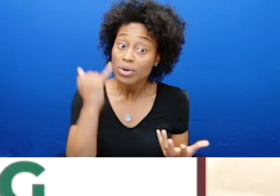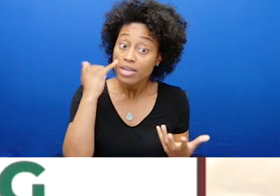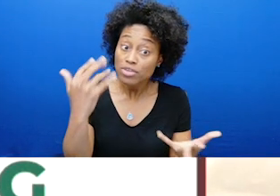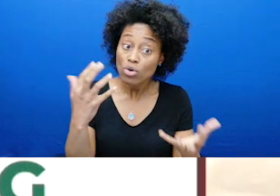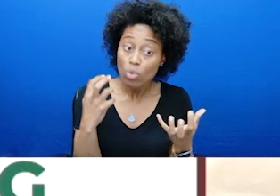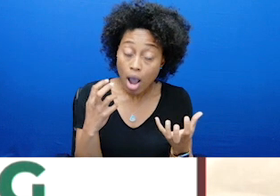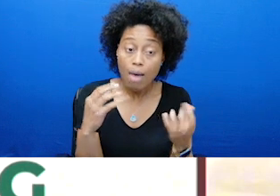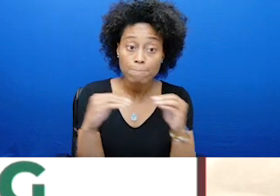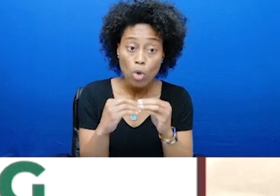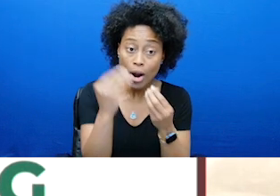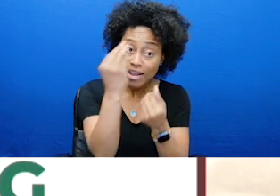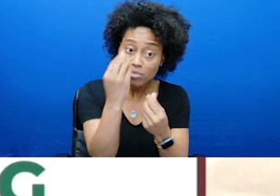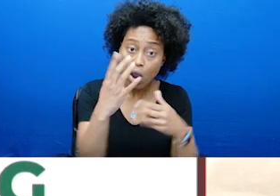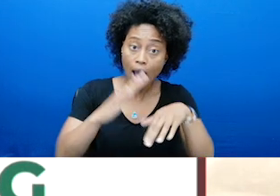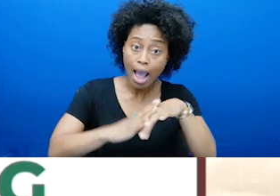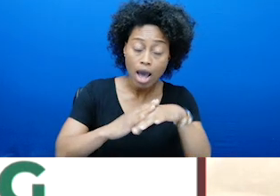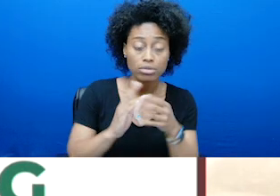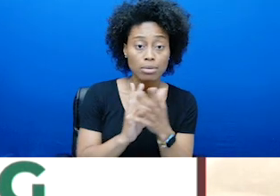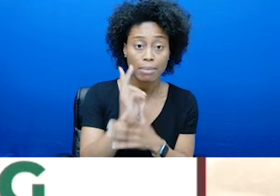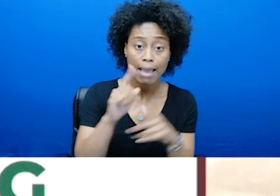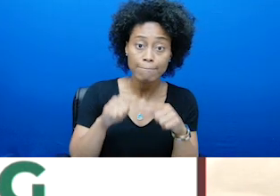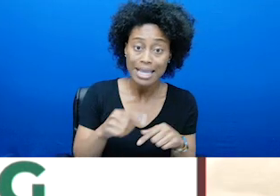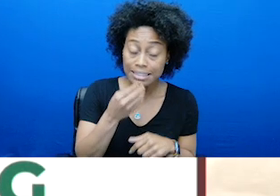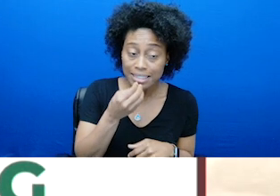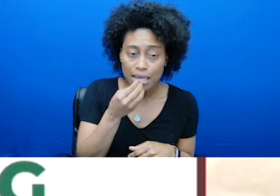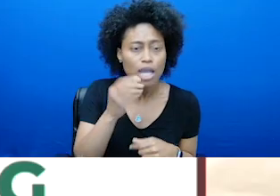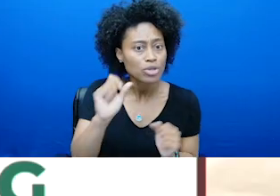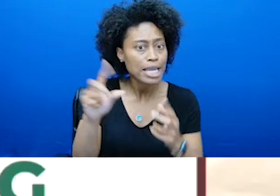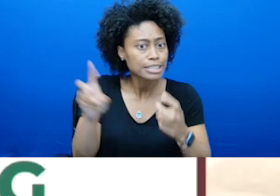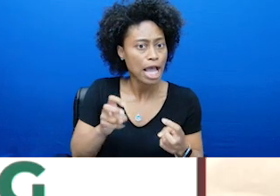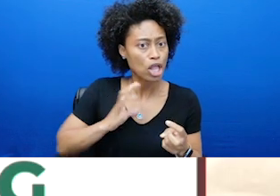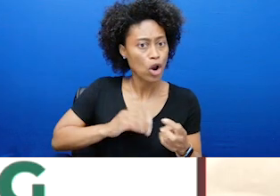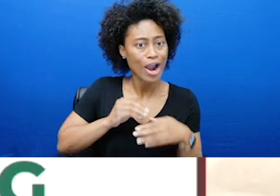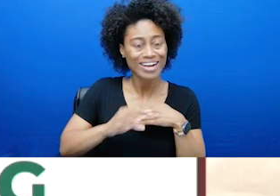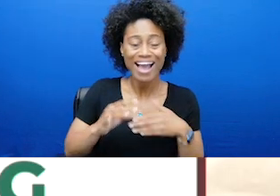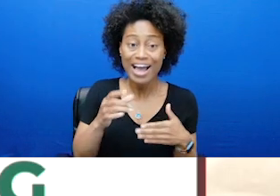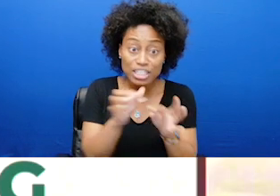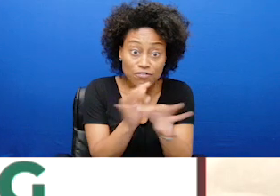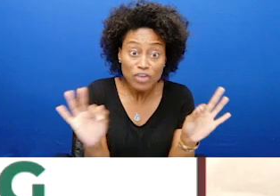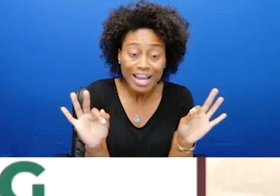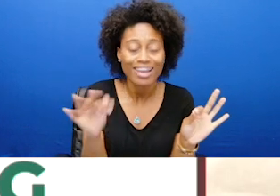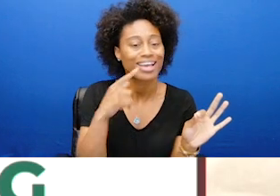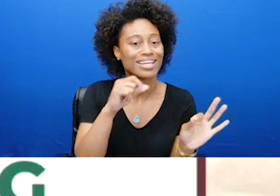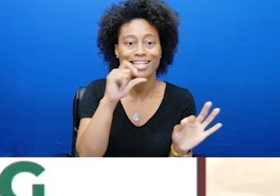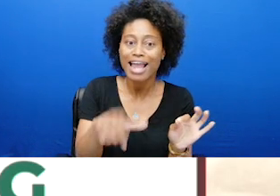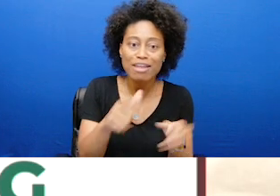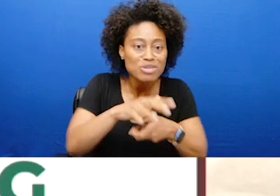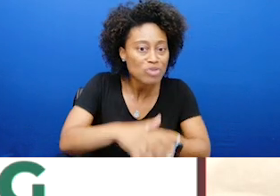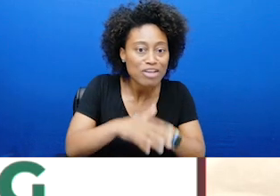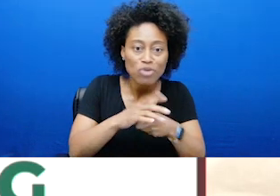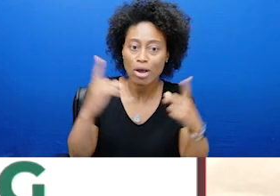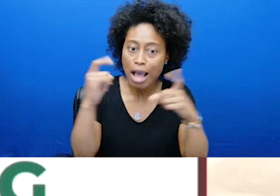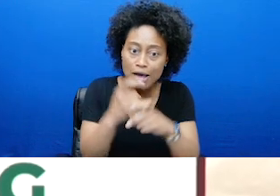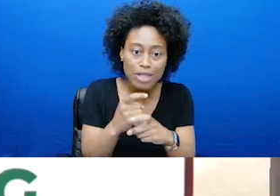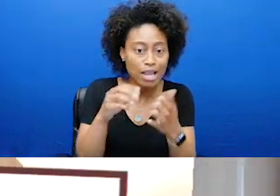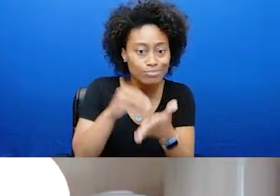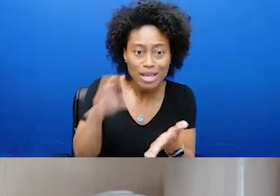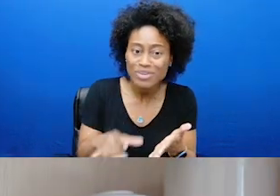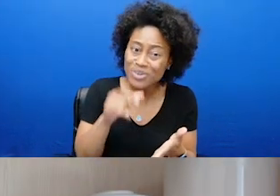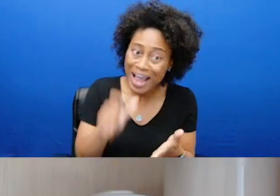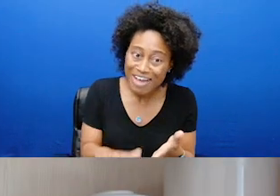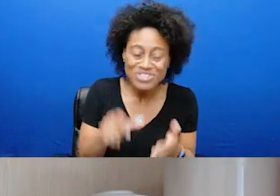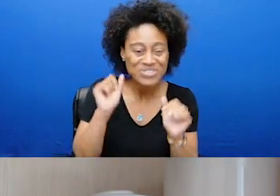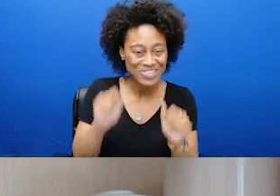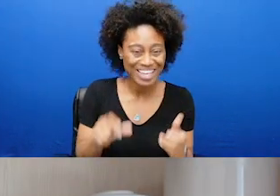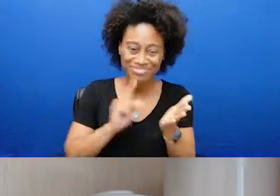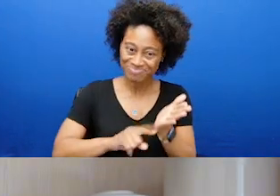on a budget guide because eating plant-based doesn't have to be expensive, stressful, or complicated. And you can also find